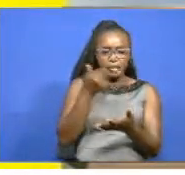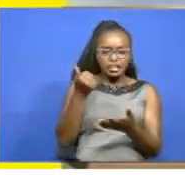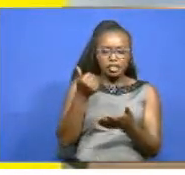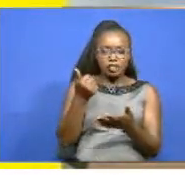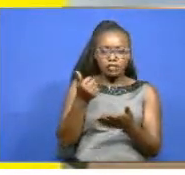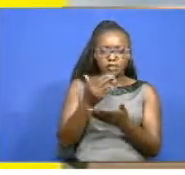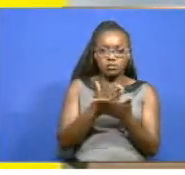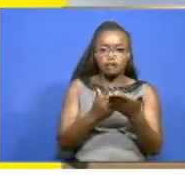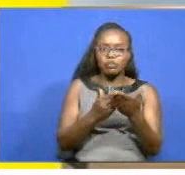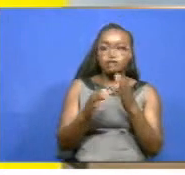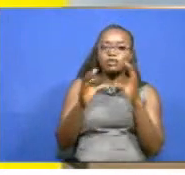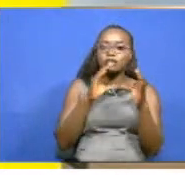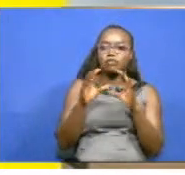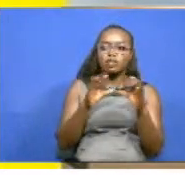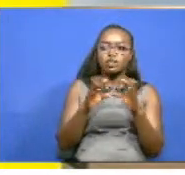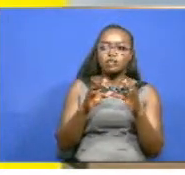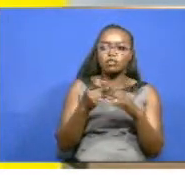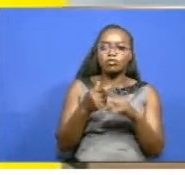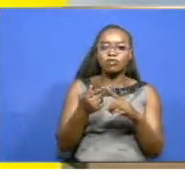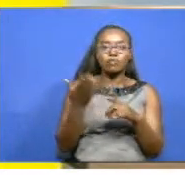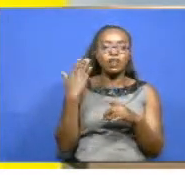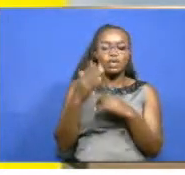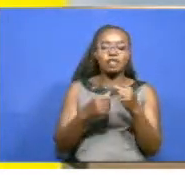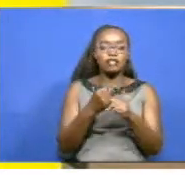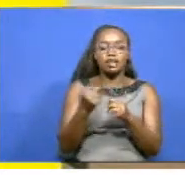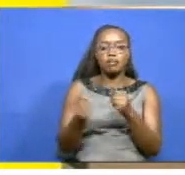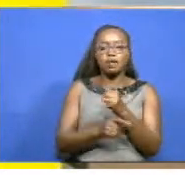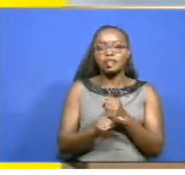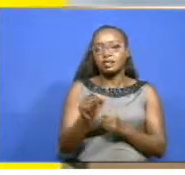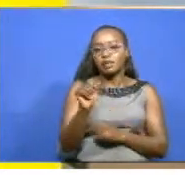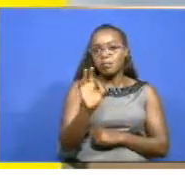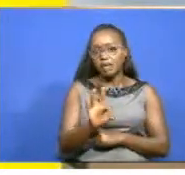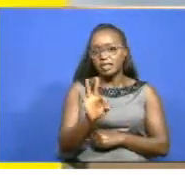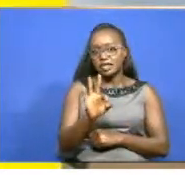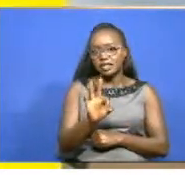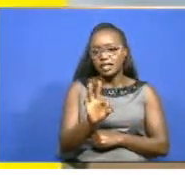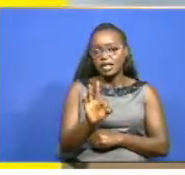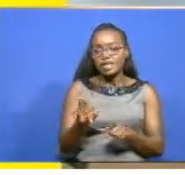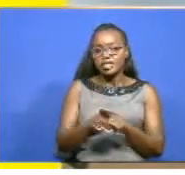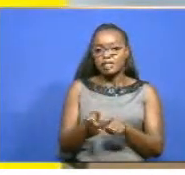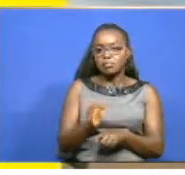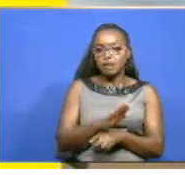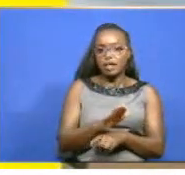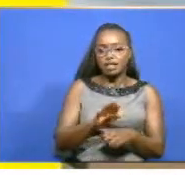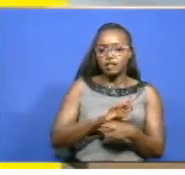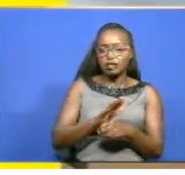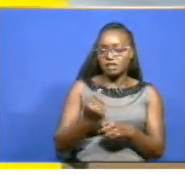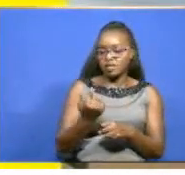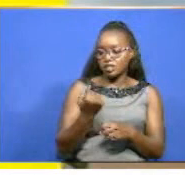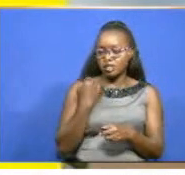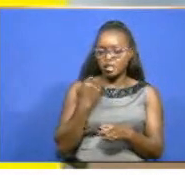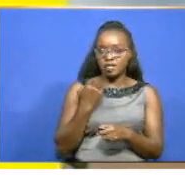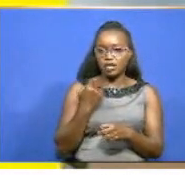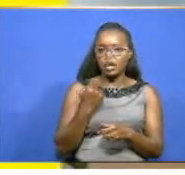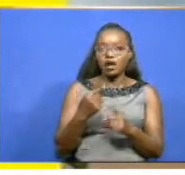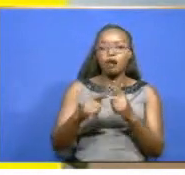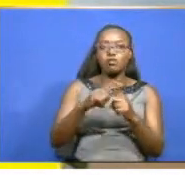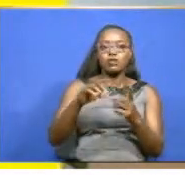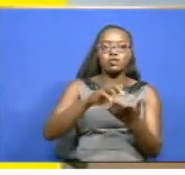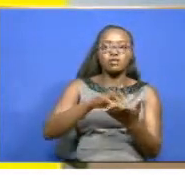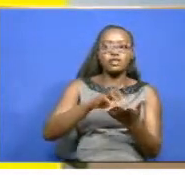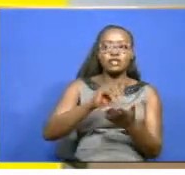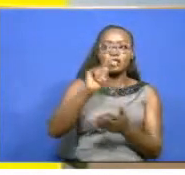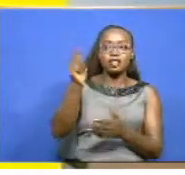the last, from March last year, and we're still battling this particular pandemic. As at yesterday, the number of positive cases in